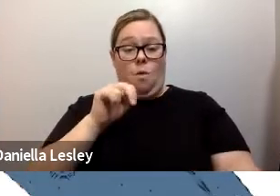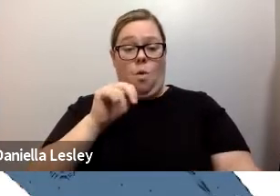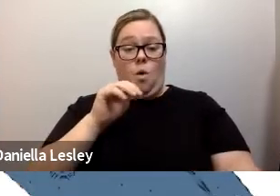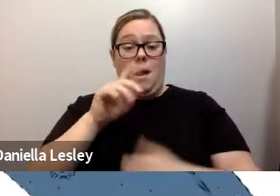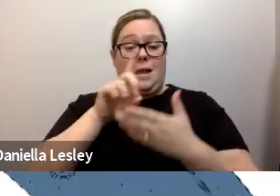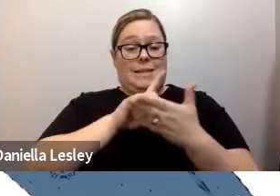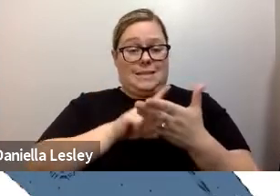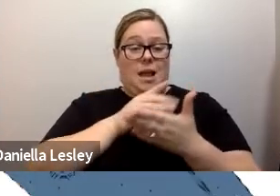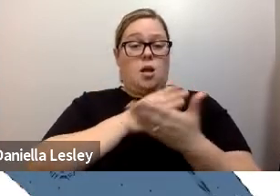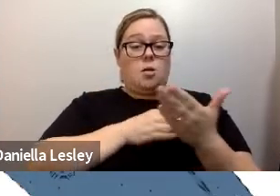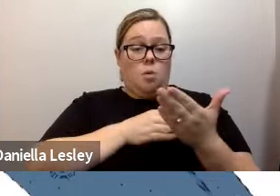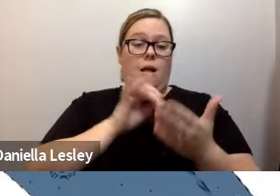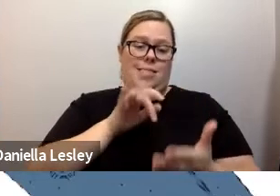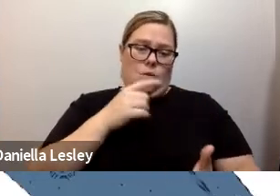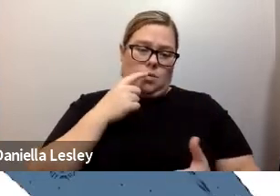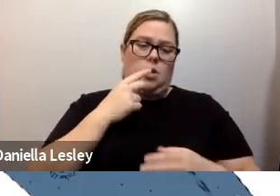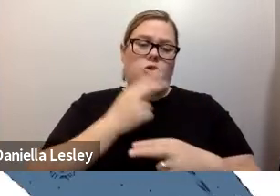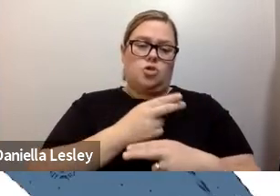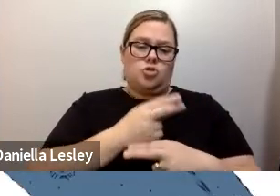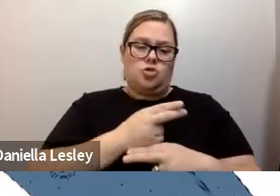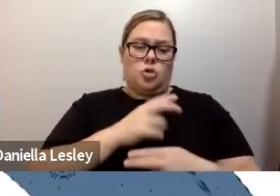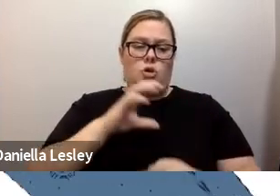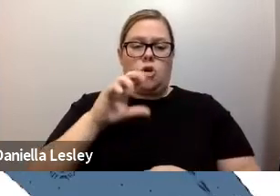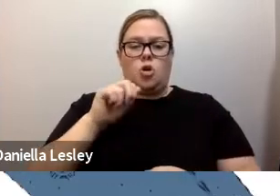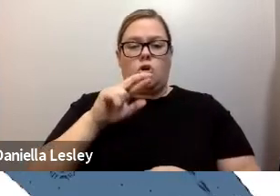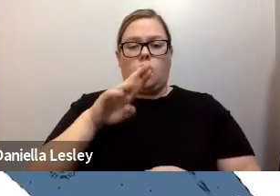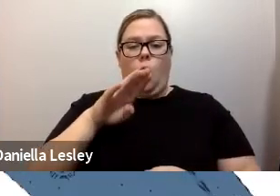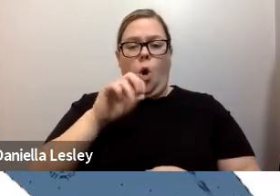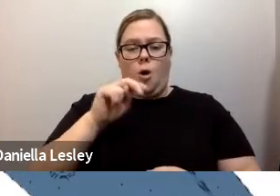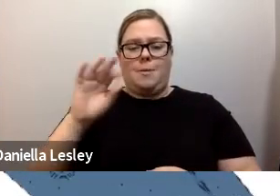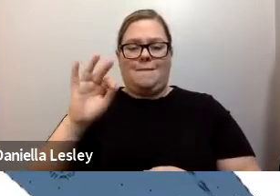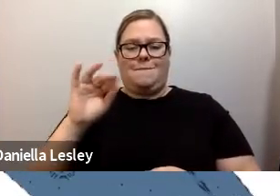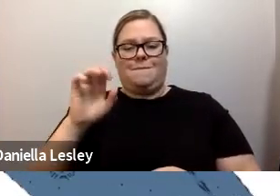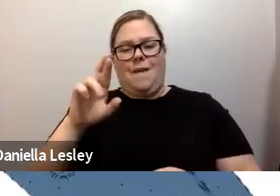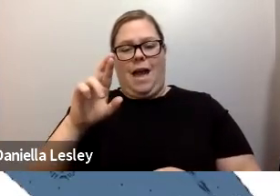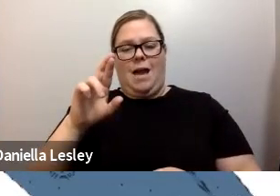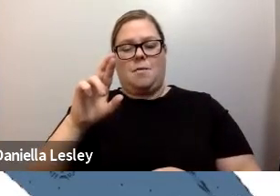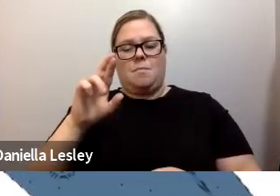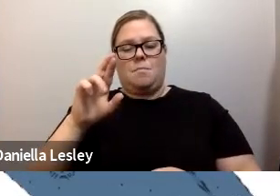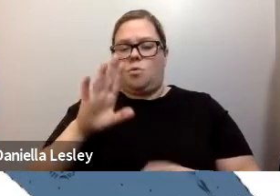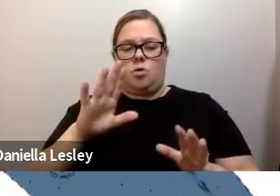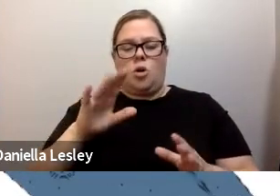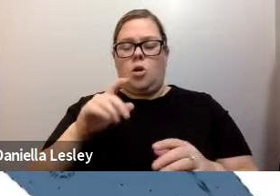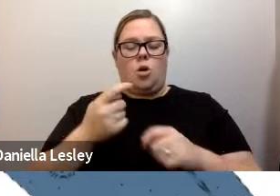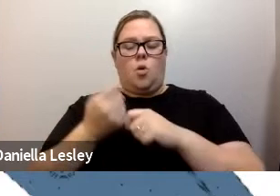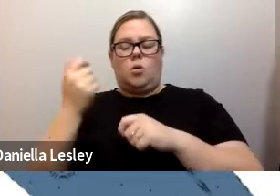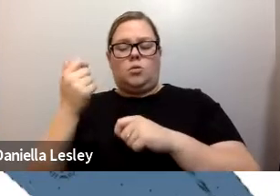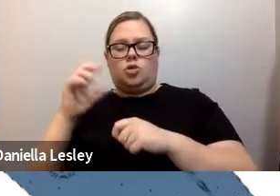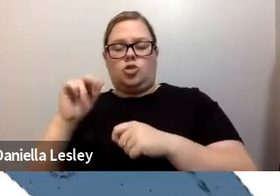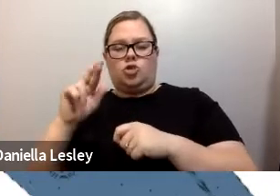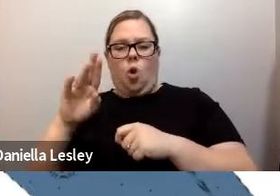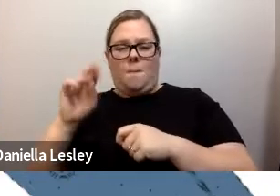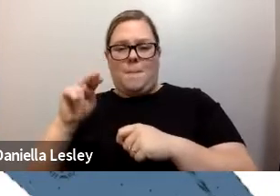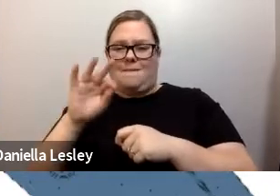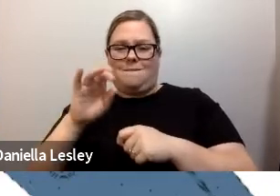like I said, we used a carbon fiber based approach. We got away from carbon fiber because it was too